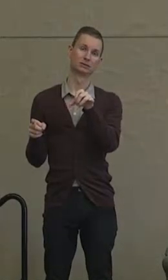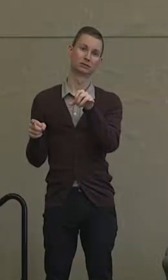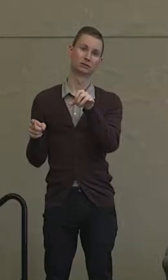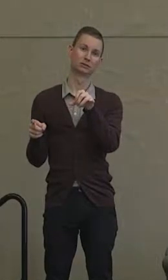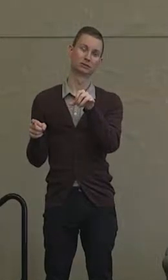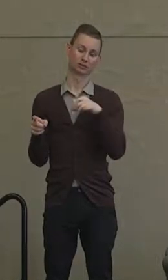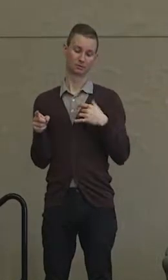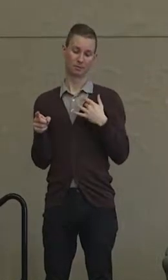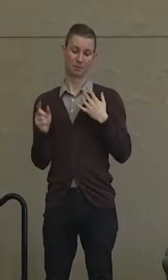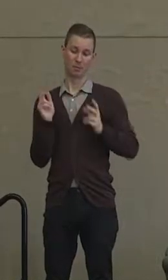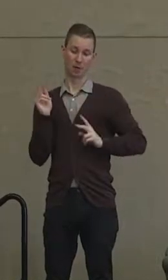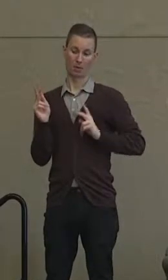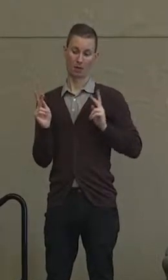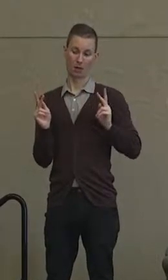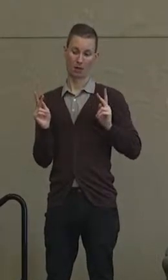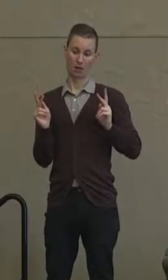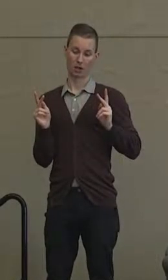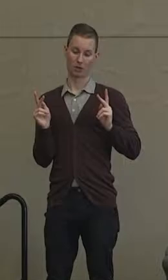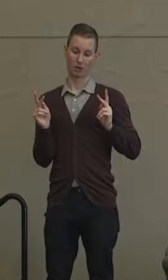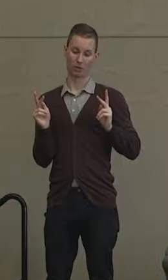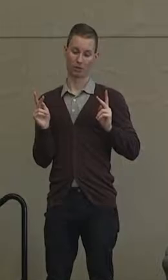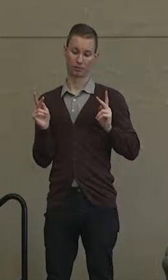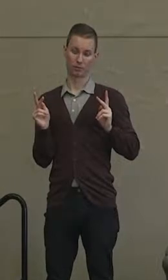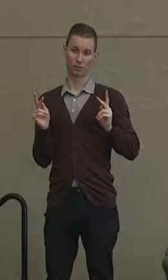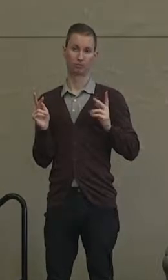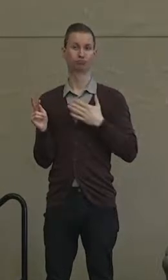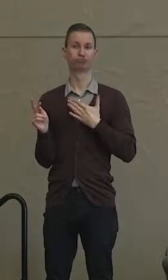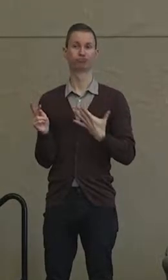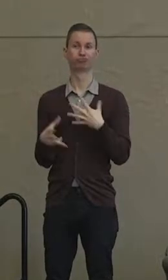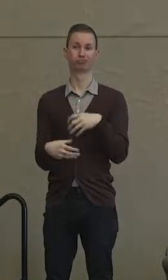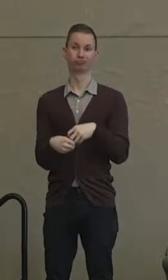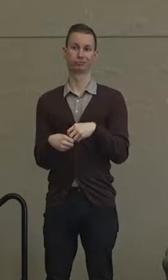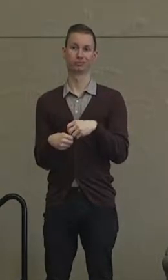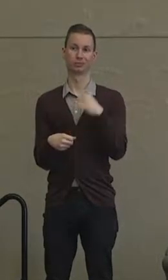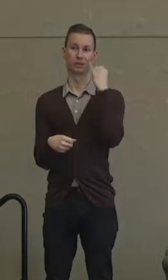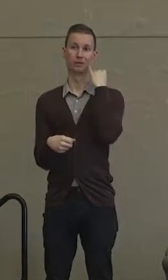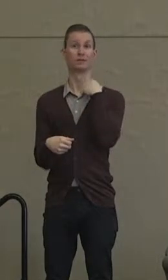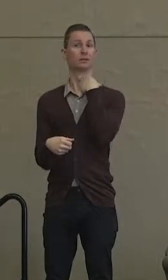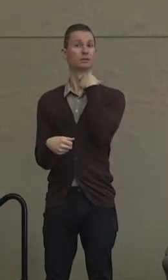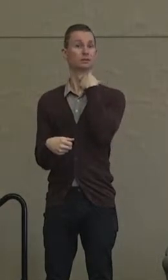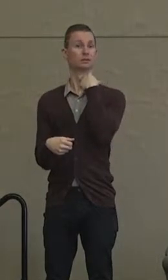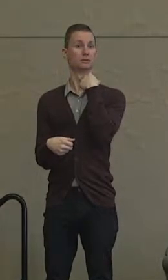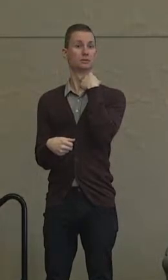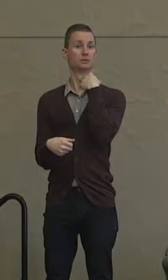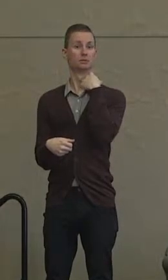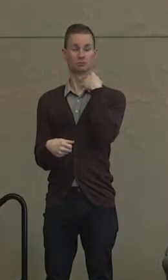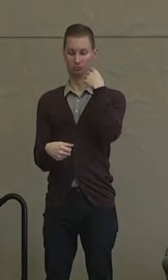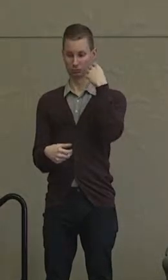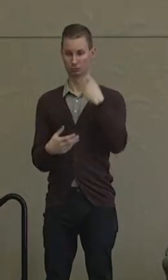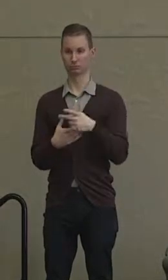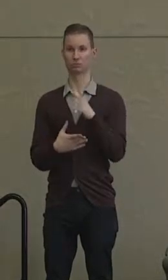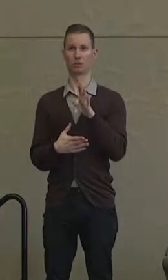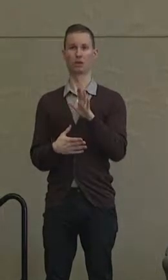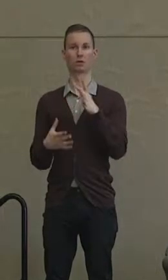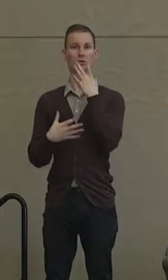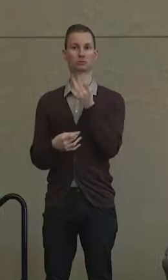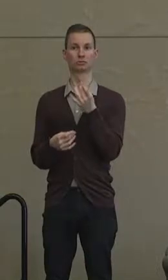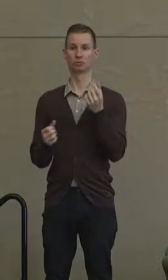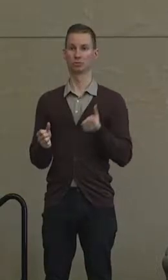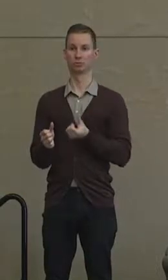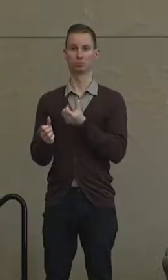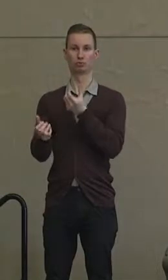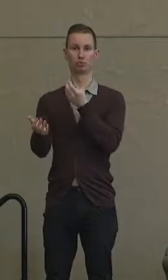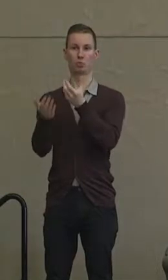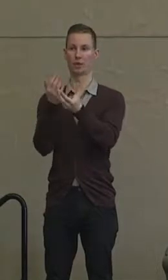sense that people are involved willingly if they affirm their interest in pursuing whatever